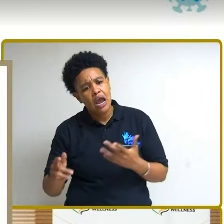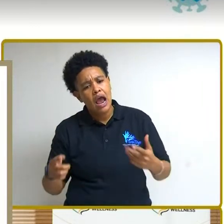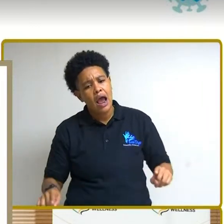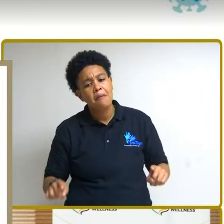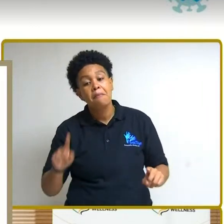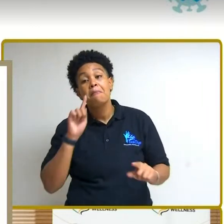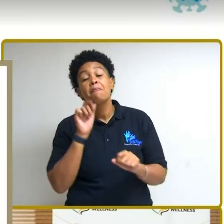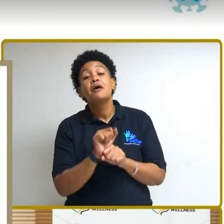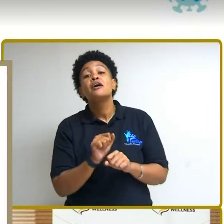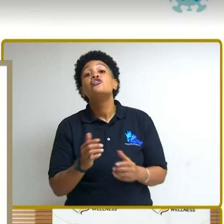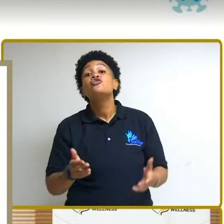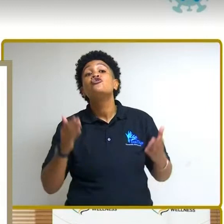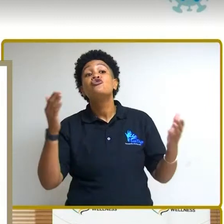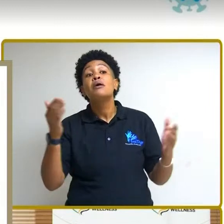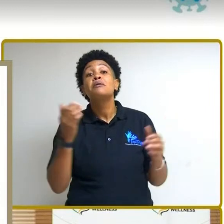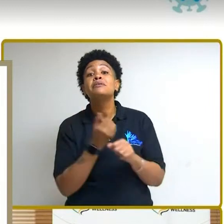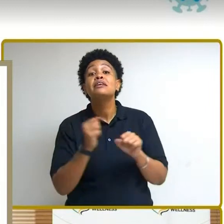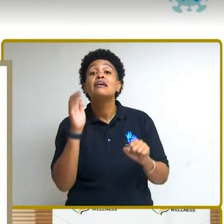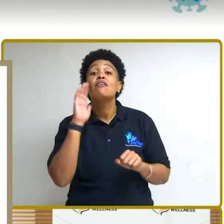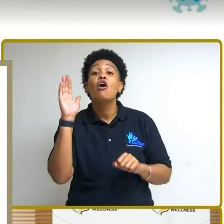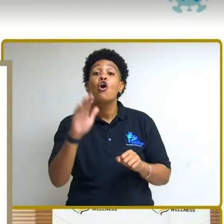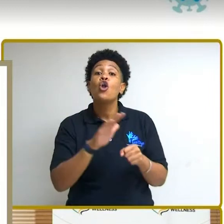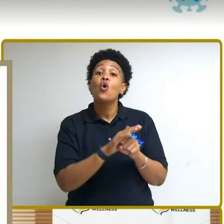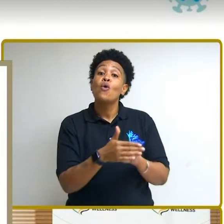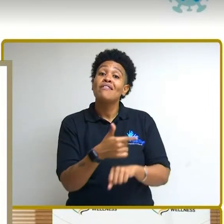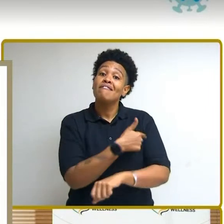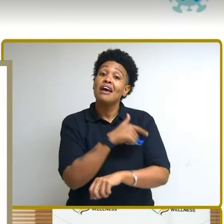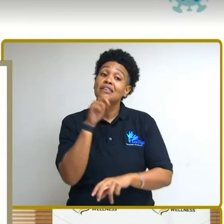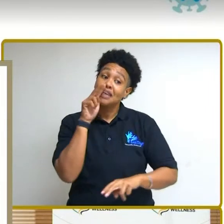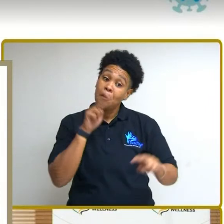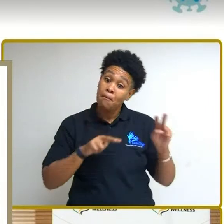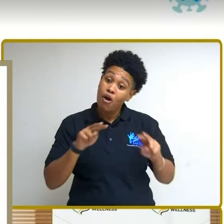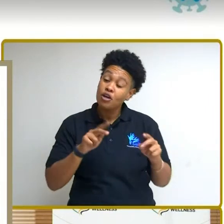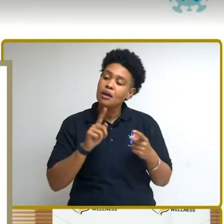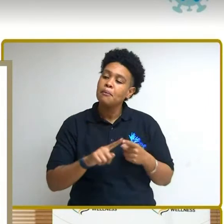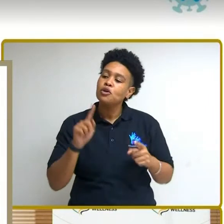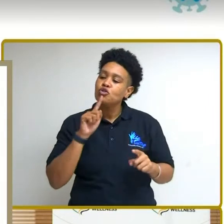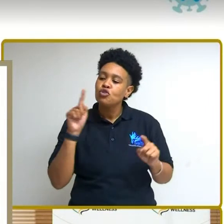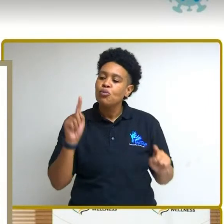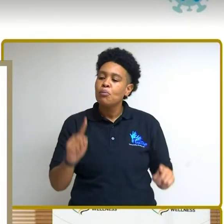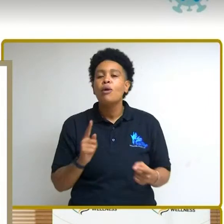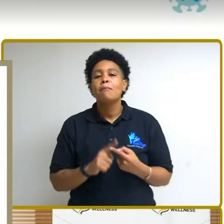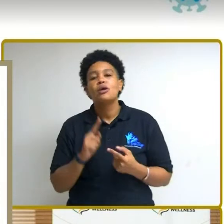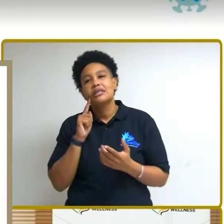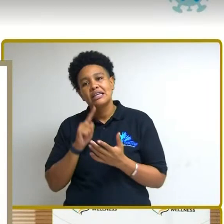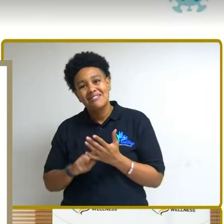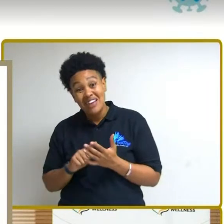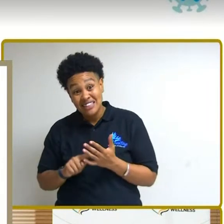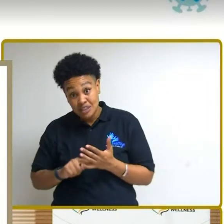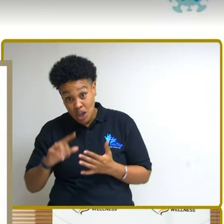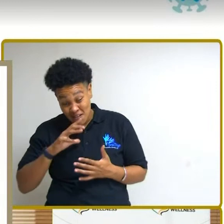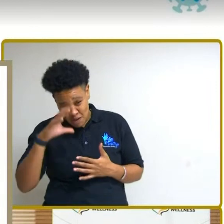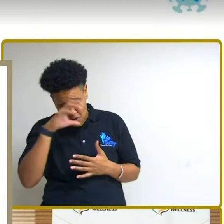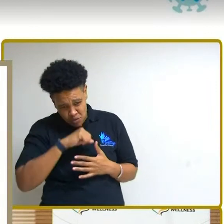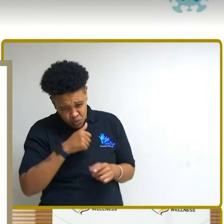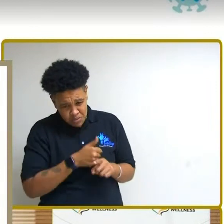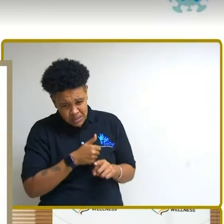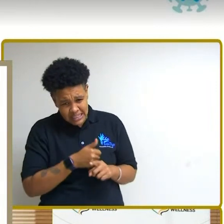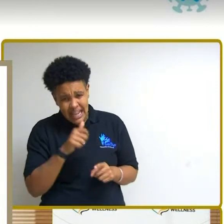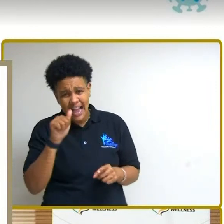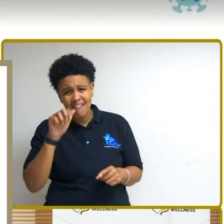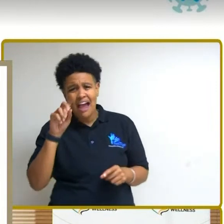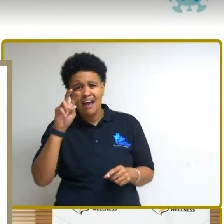safety of all COVID-19 vaccines be monitored, and that the reporting and investigation of presumed adverse events